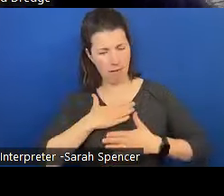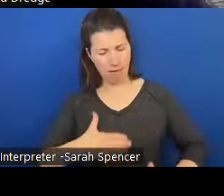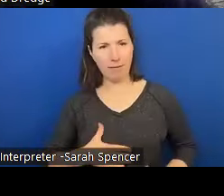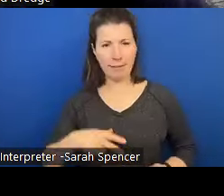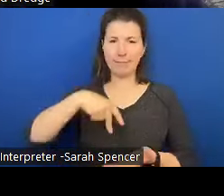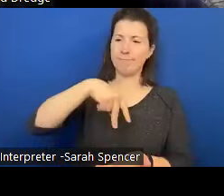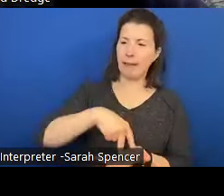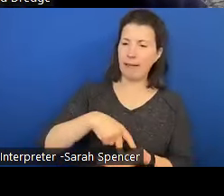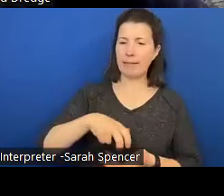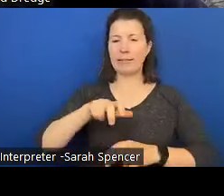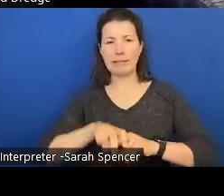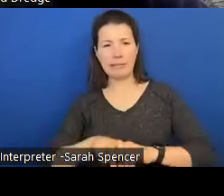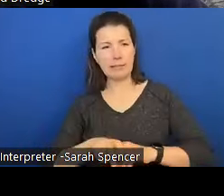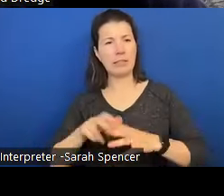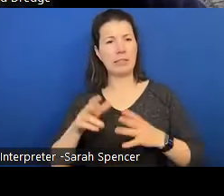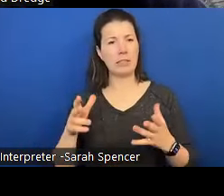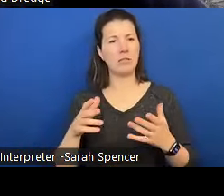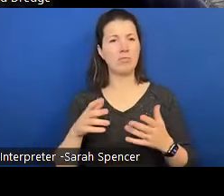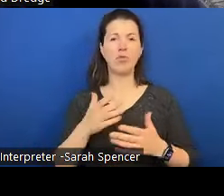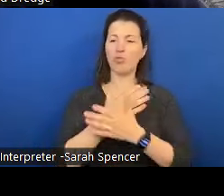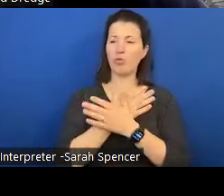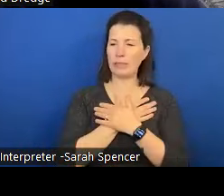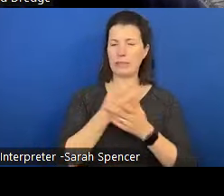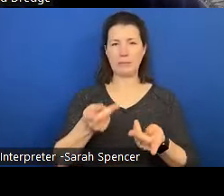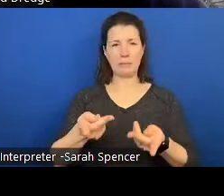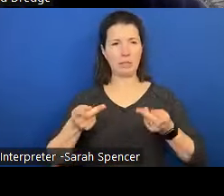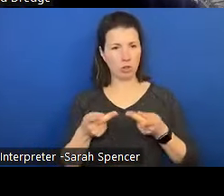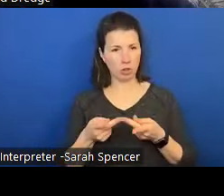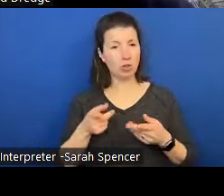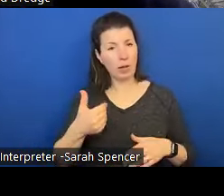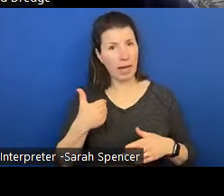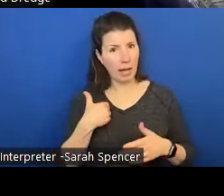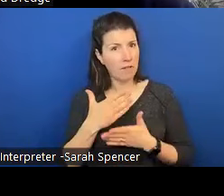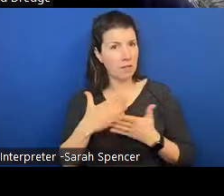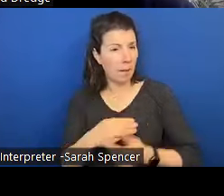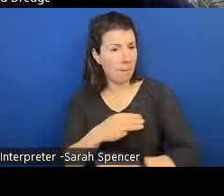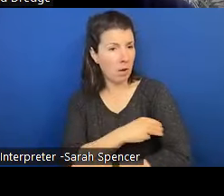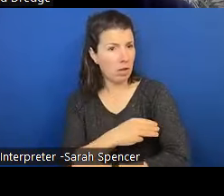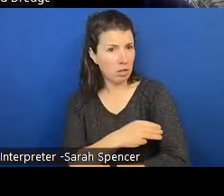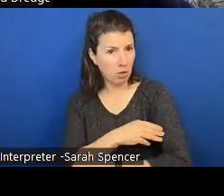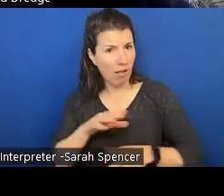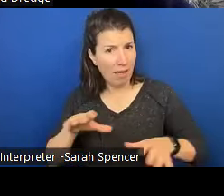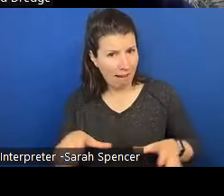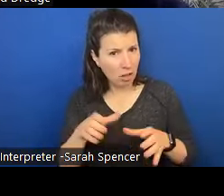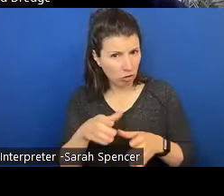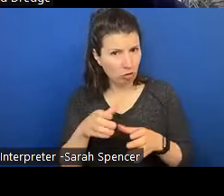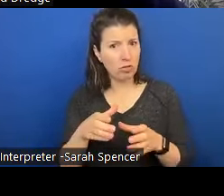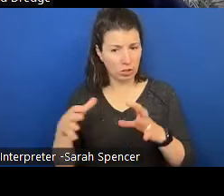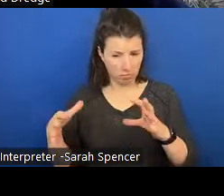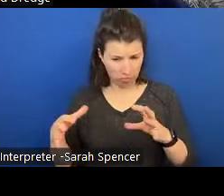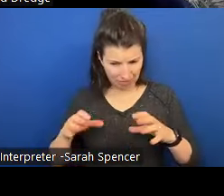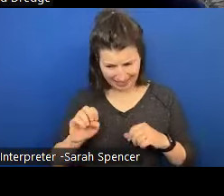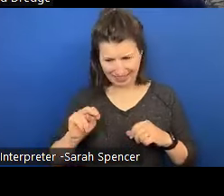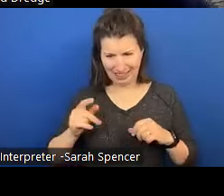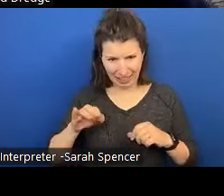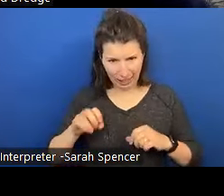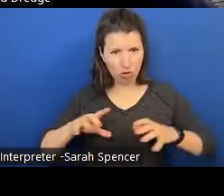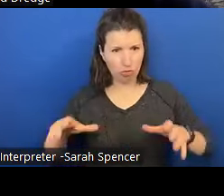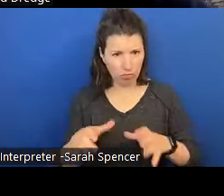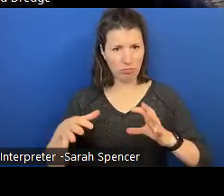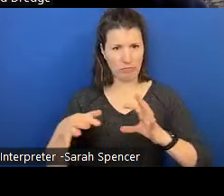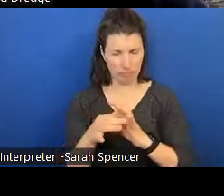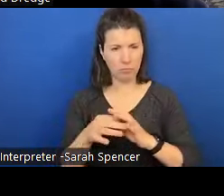have some muscle activity while you're laying down. So all of these are postures. And to maintain a posture, you